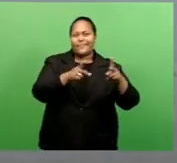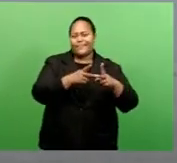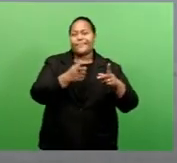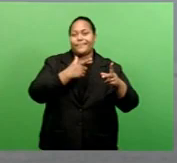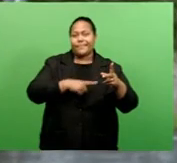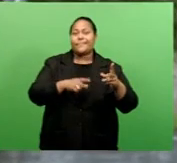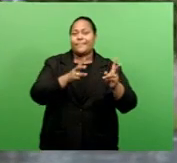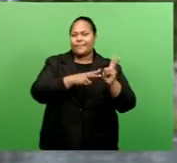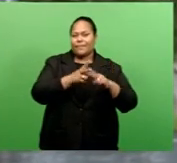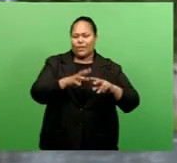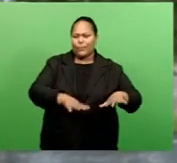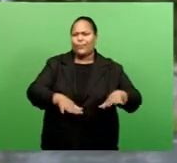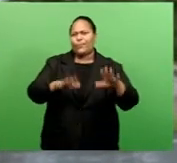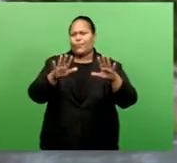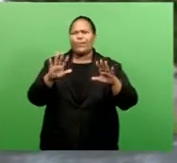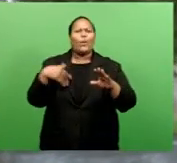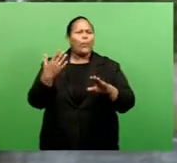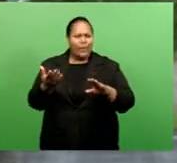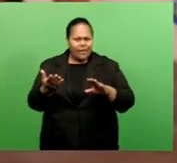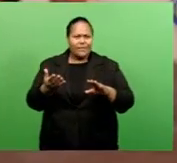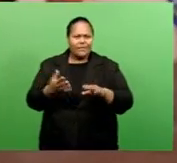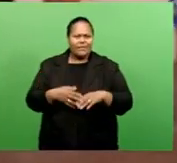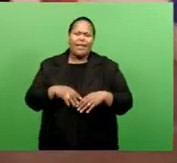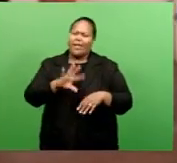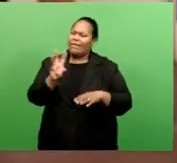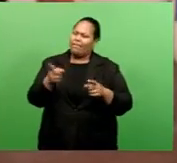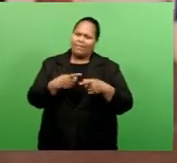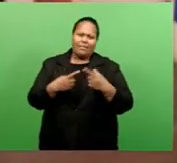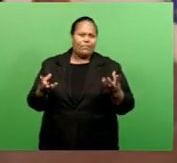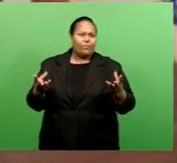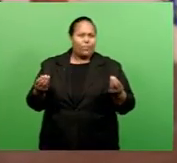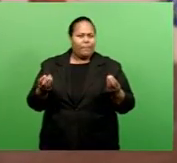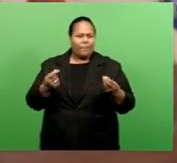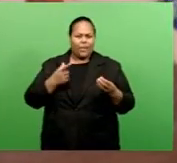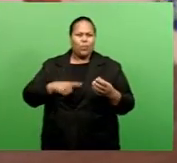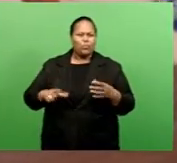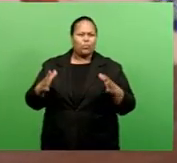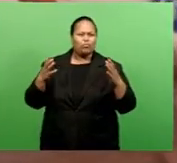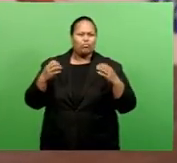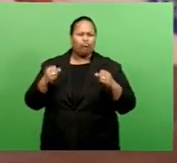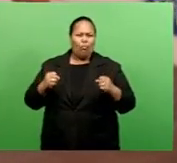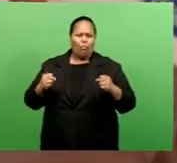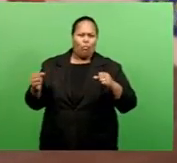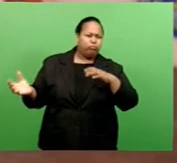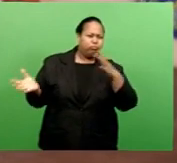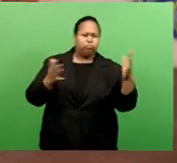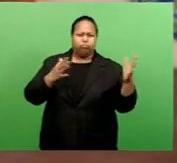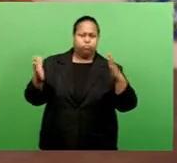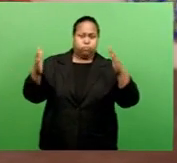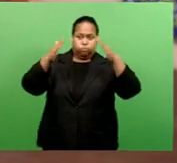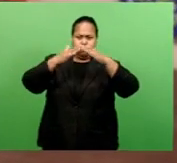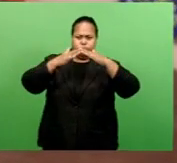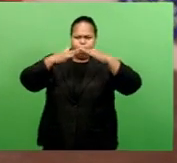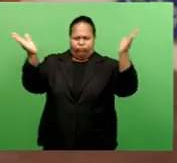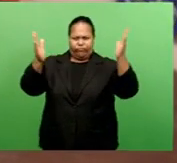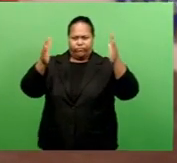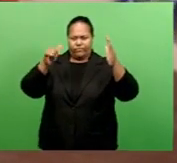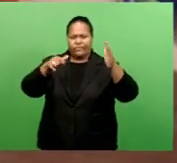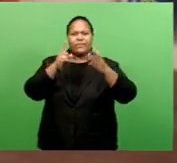usually floods. All our things got wet because the strong winds ripped apart our roof.